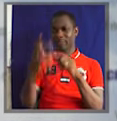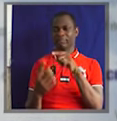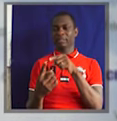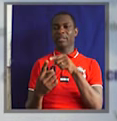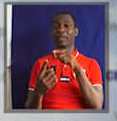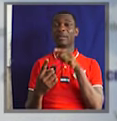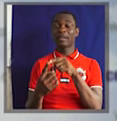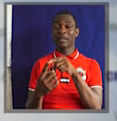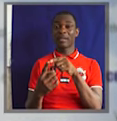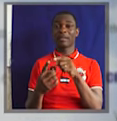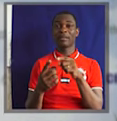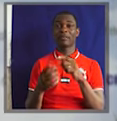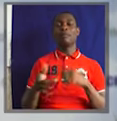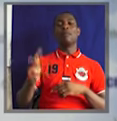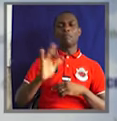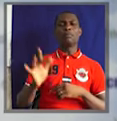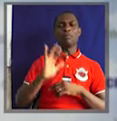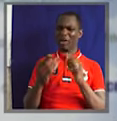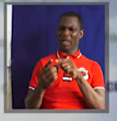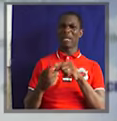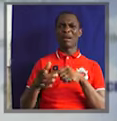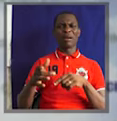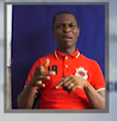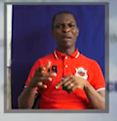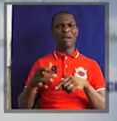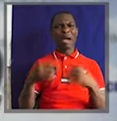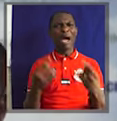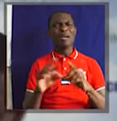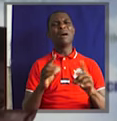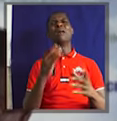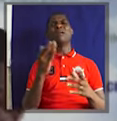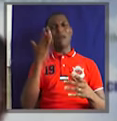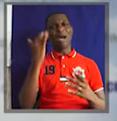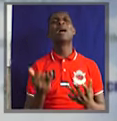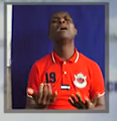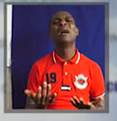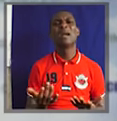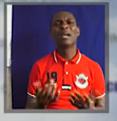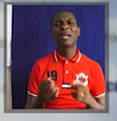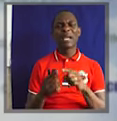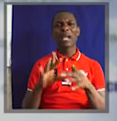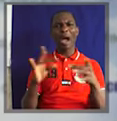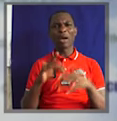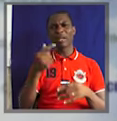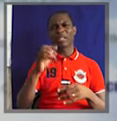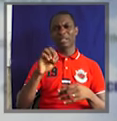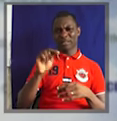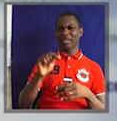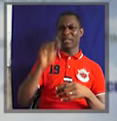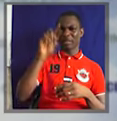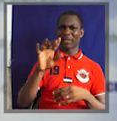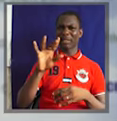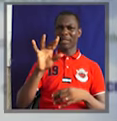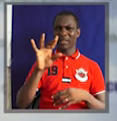na opatronize prostitutes. Na so papa Judah, e wan samuwa wo, Genesis chapter 38, no ene se,